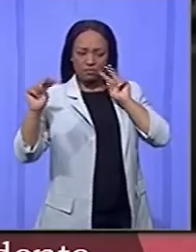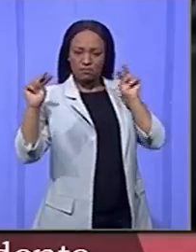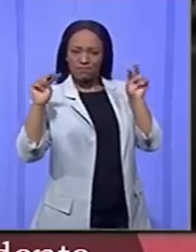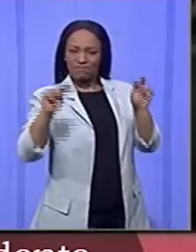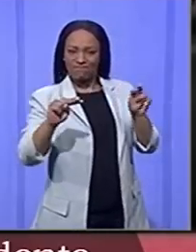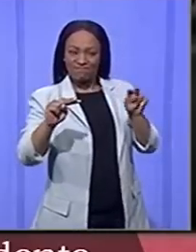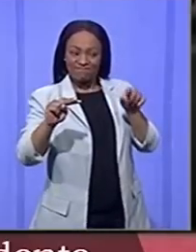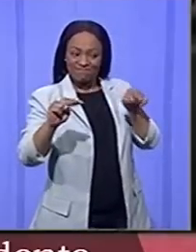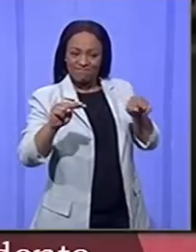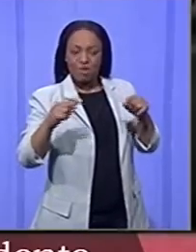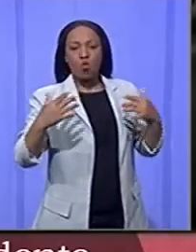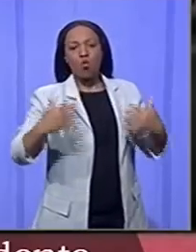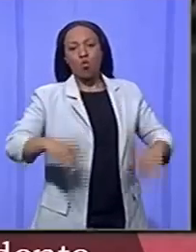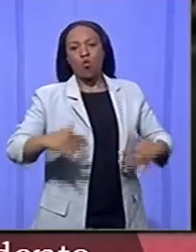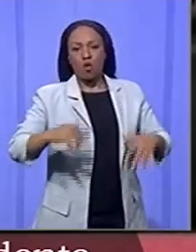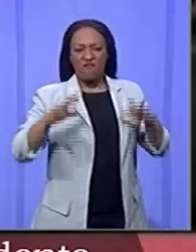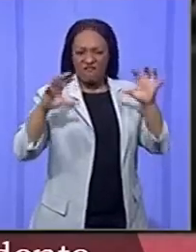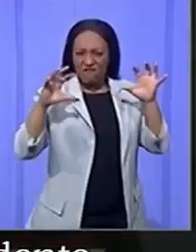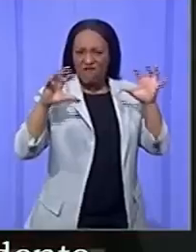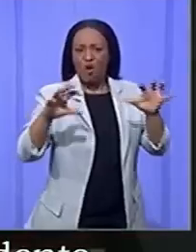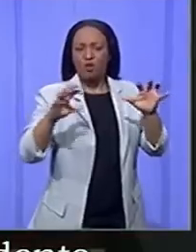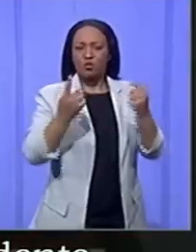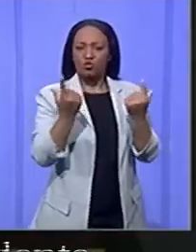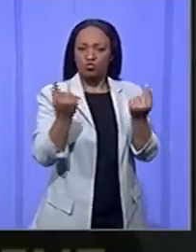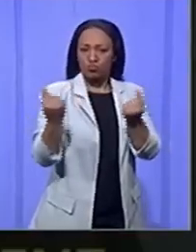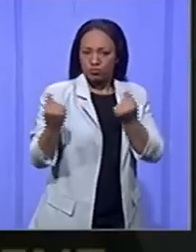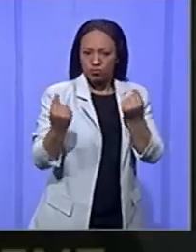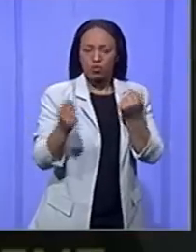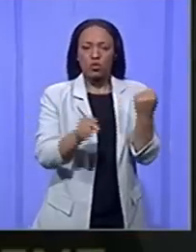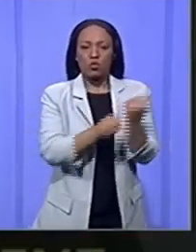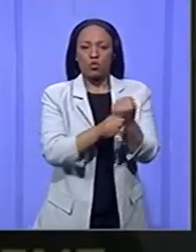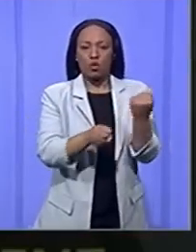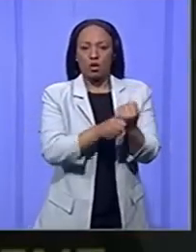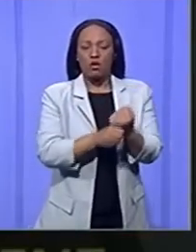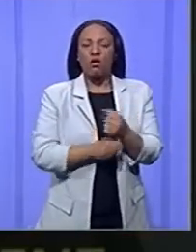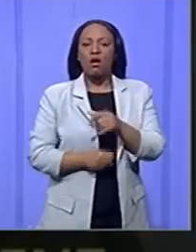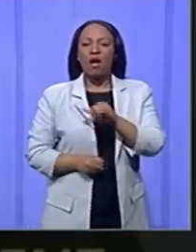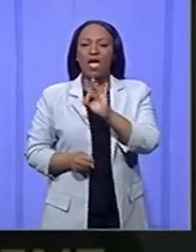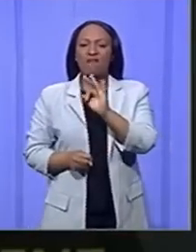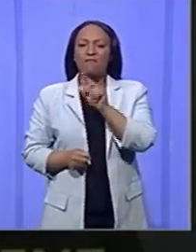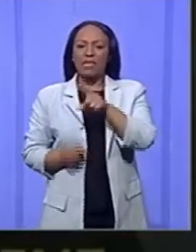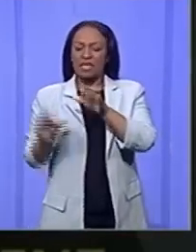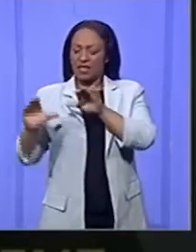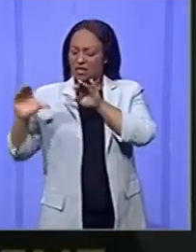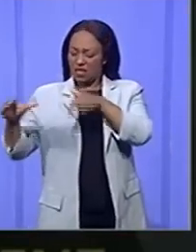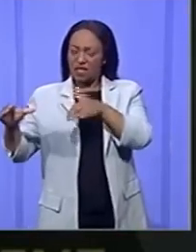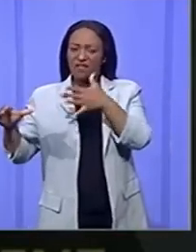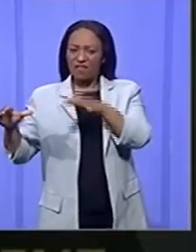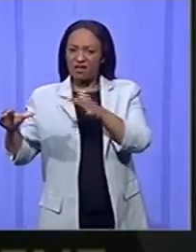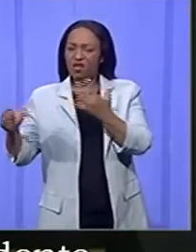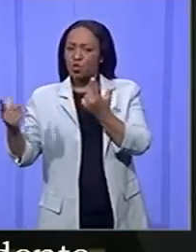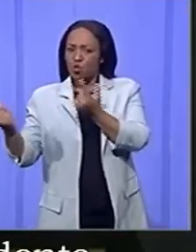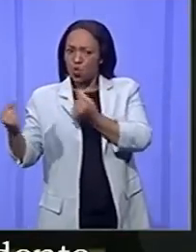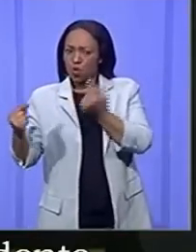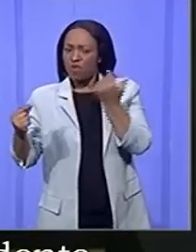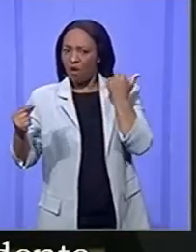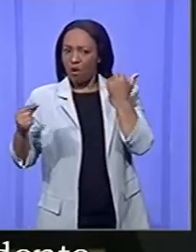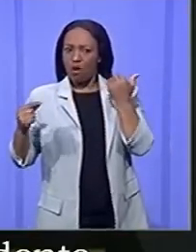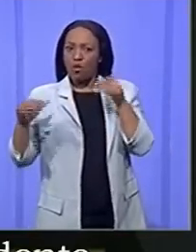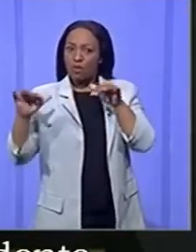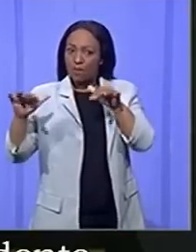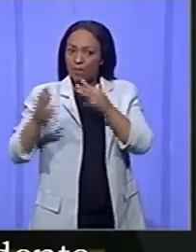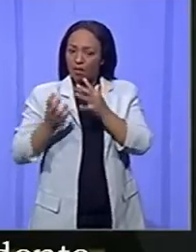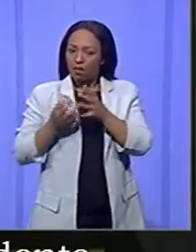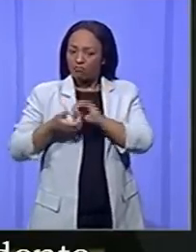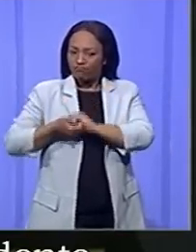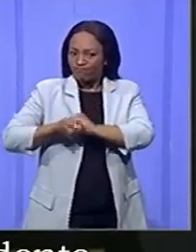for good. It must work as the IFP has always done, hand in hand with the people.